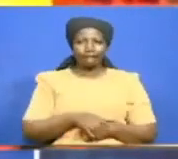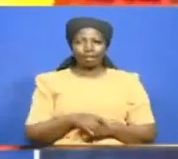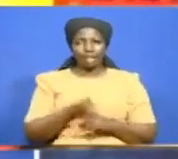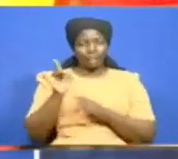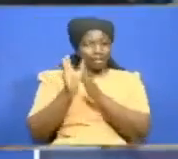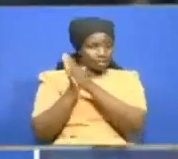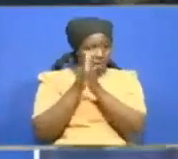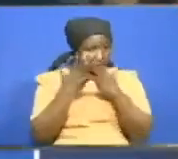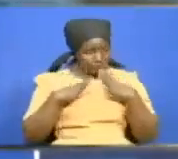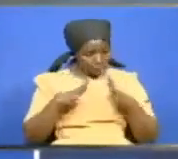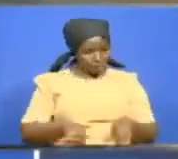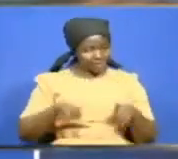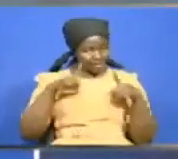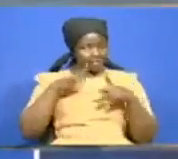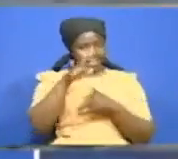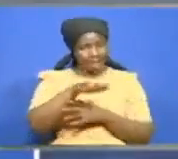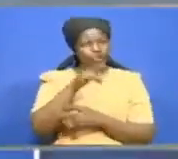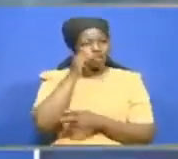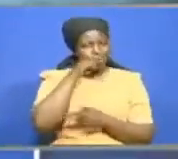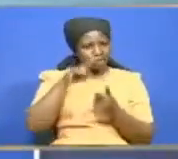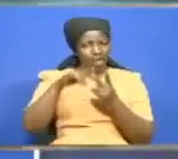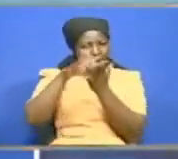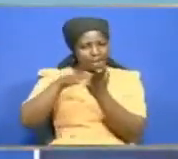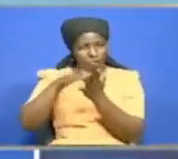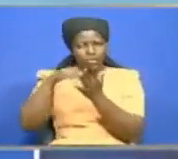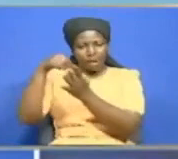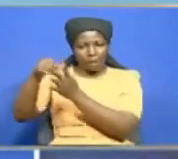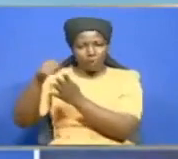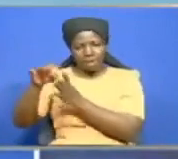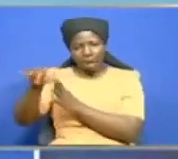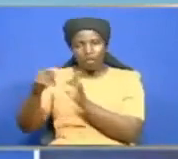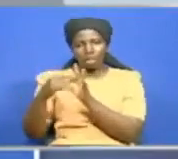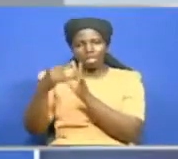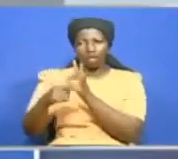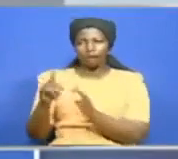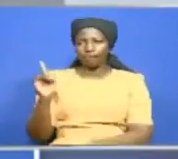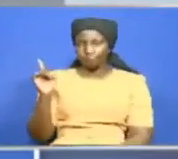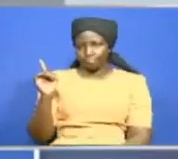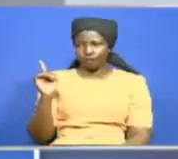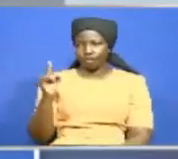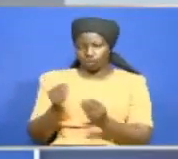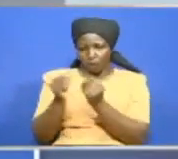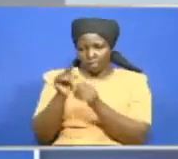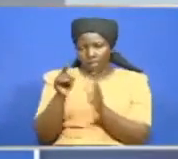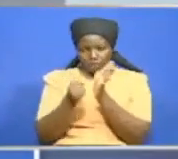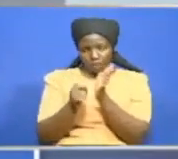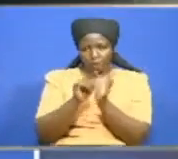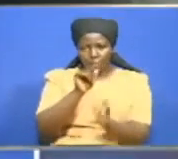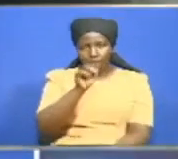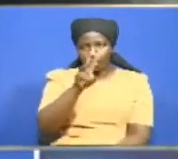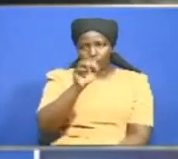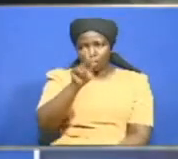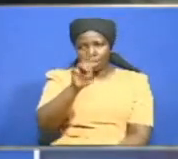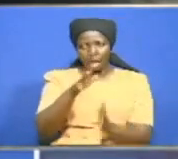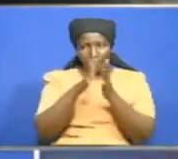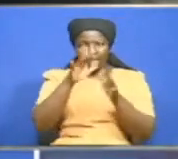the residents in parts of Kitui, Machakos and Makueni counties. To address this, the Thwake multi-purpose